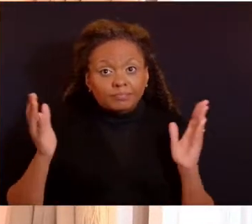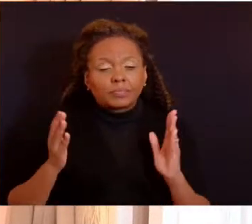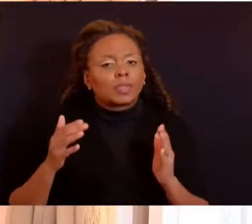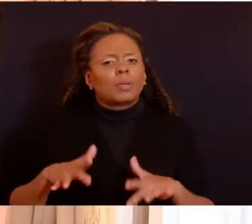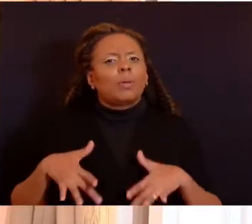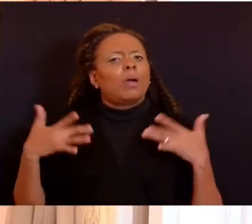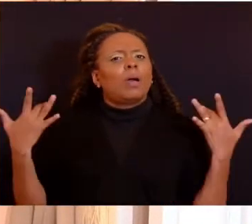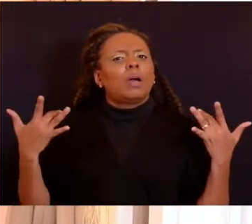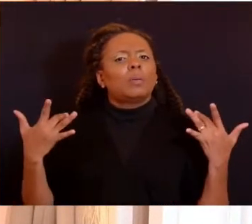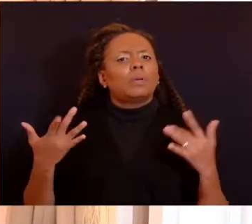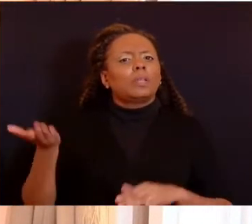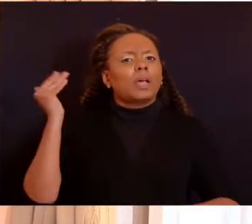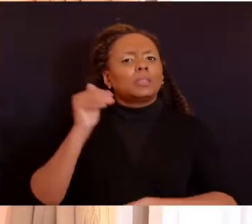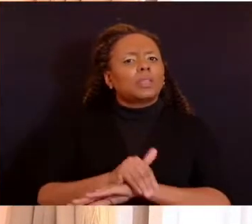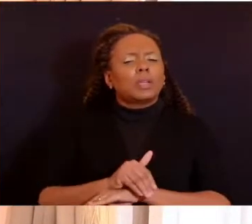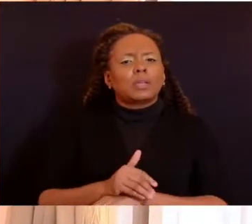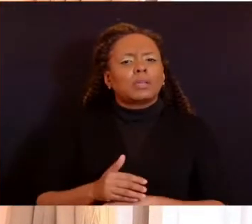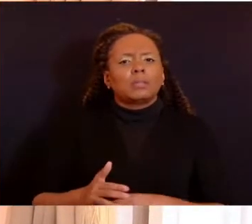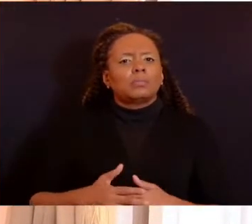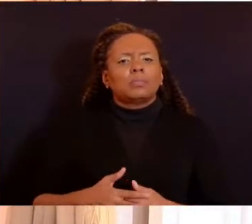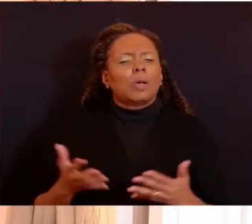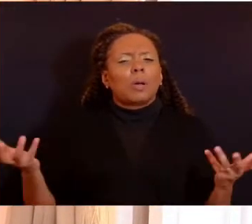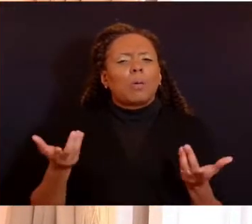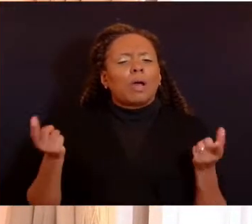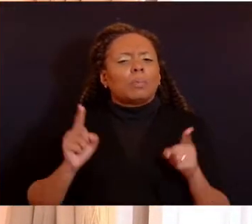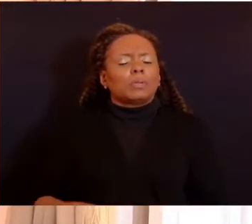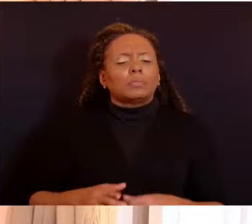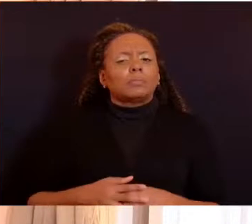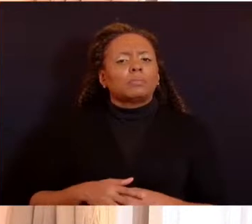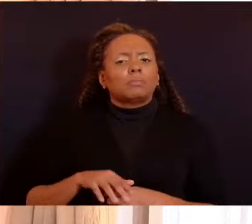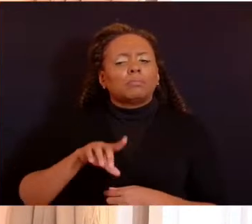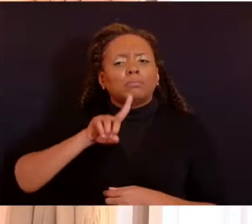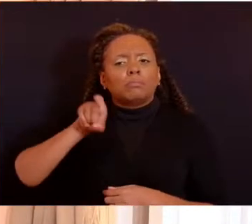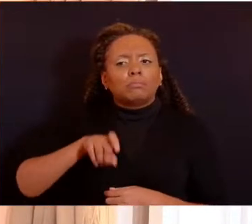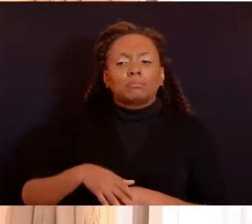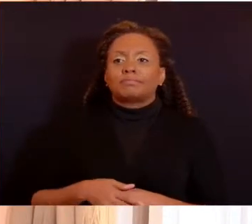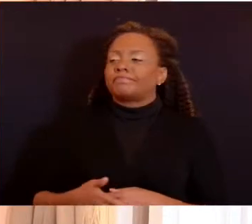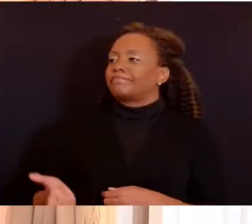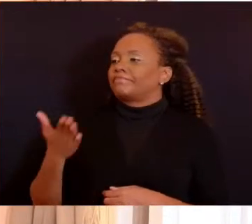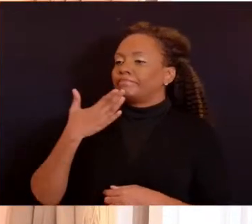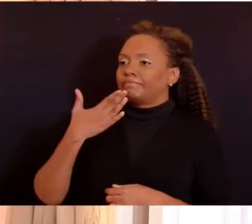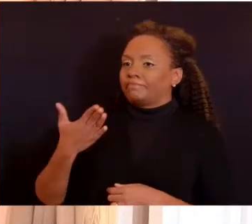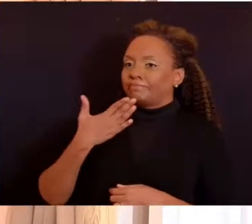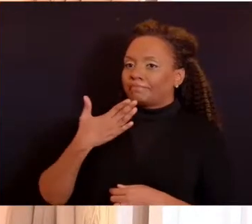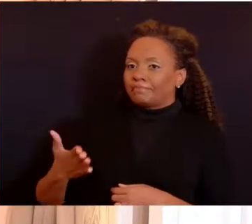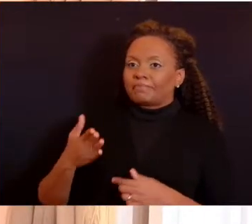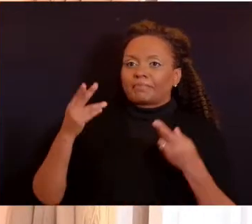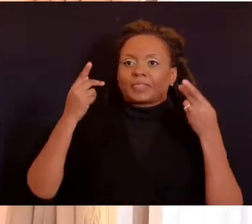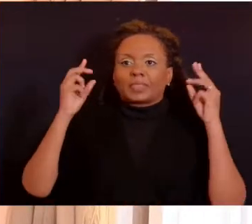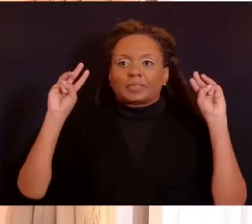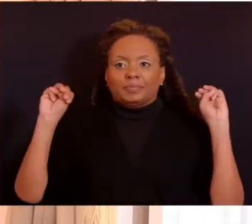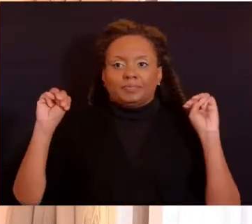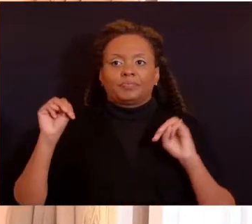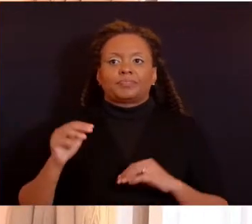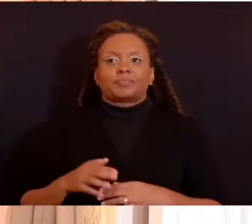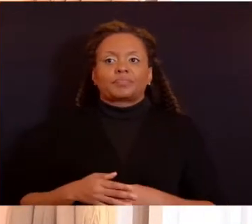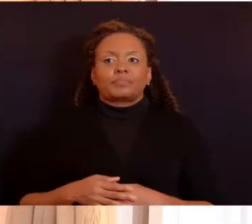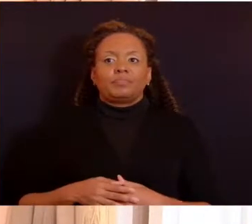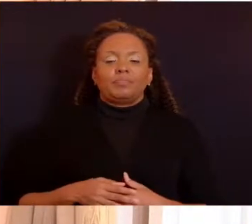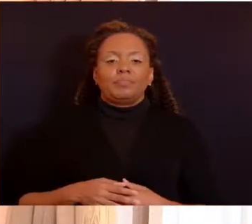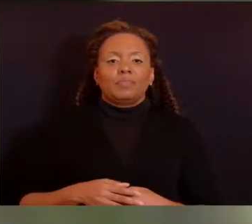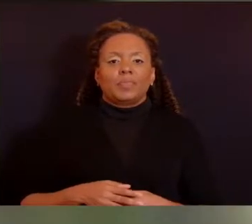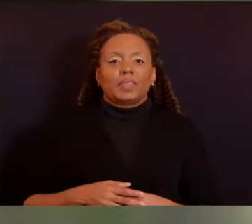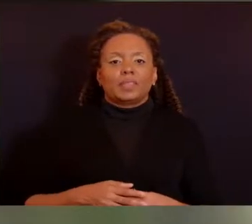happened last night. Thank you. Mr. Best? Thank you, Prime Minister, and good